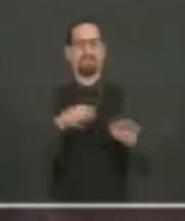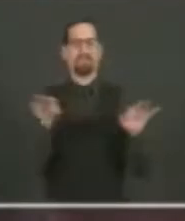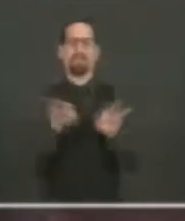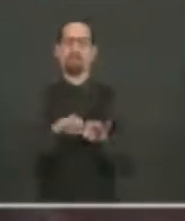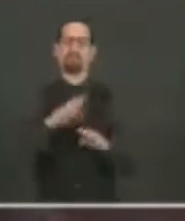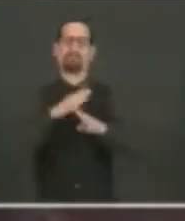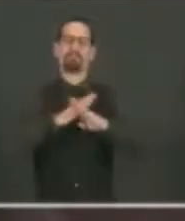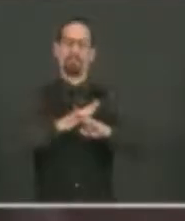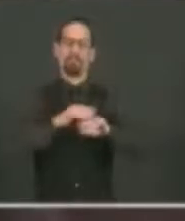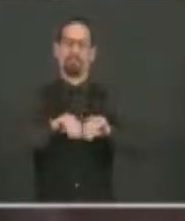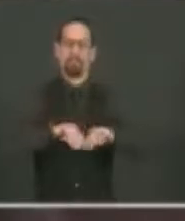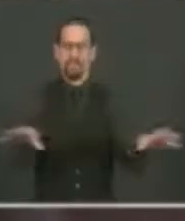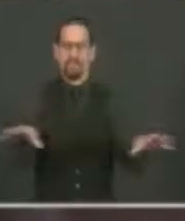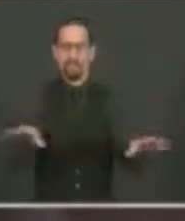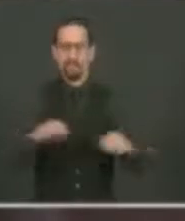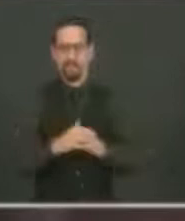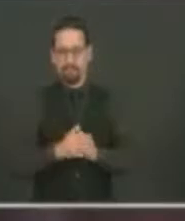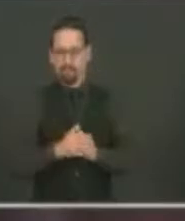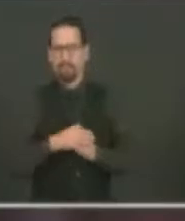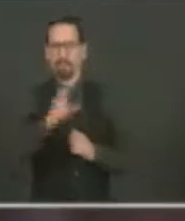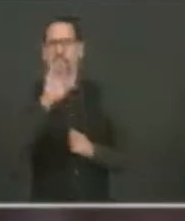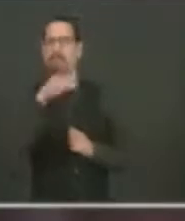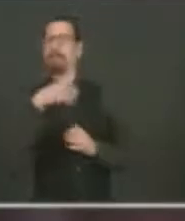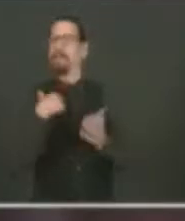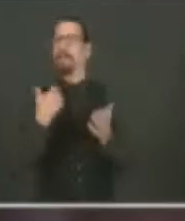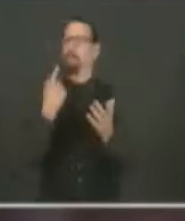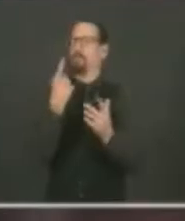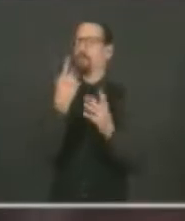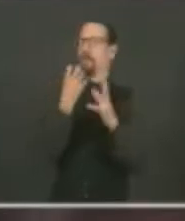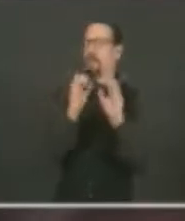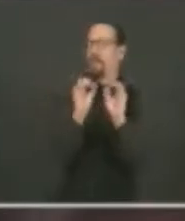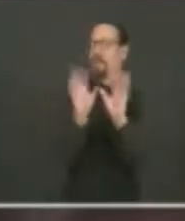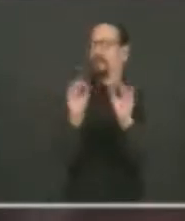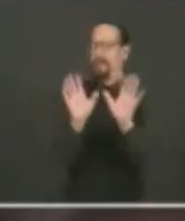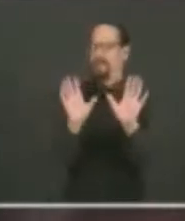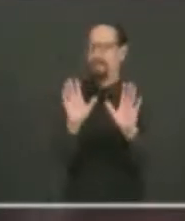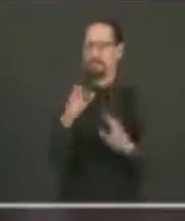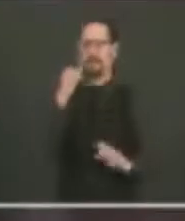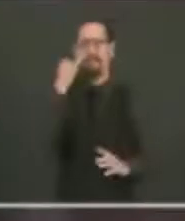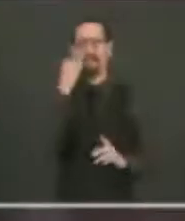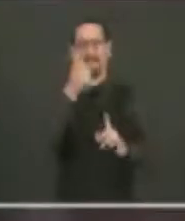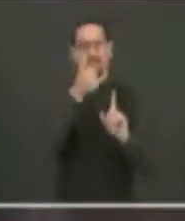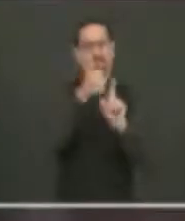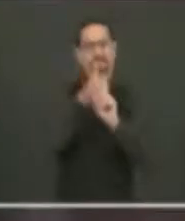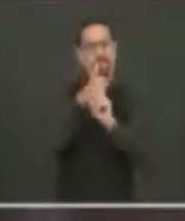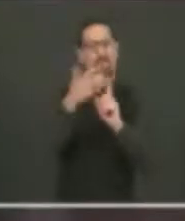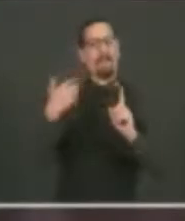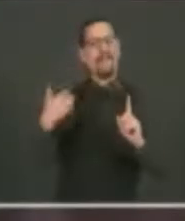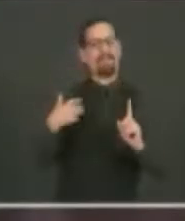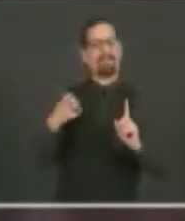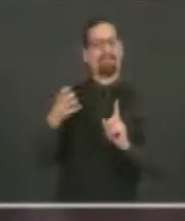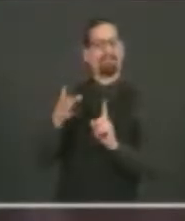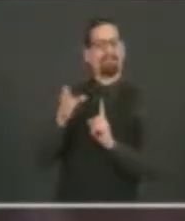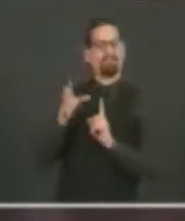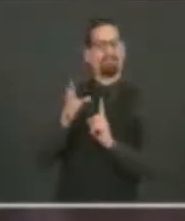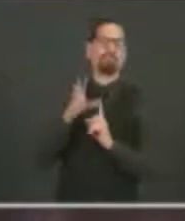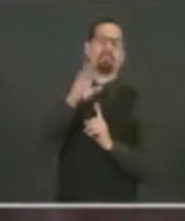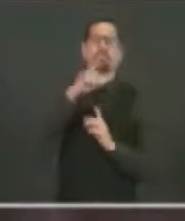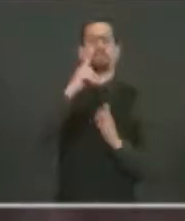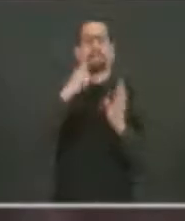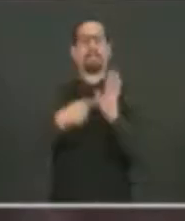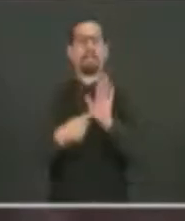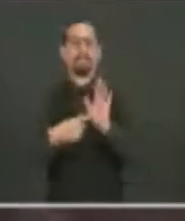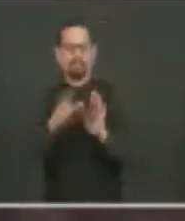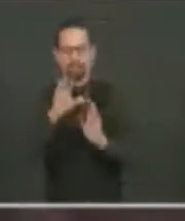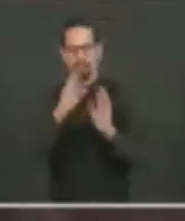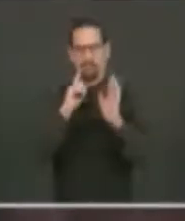people who have symptoms get a rapid test, the result is not available right then and there on the